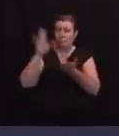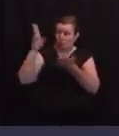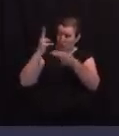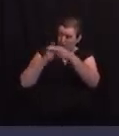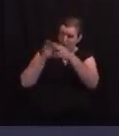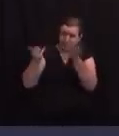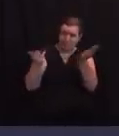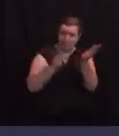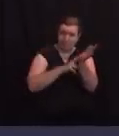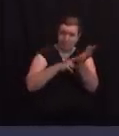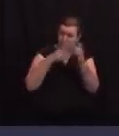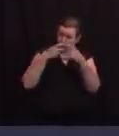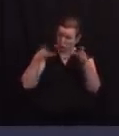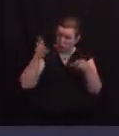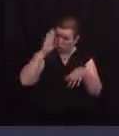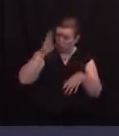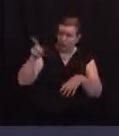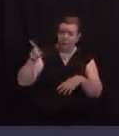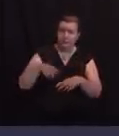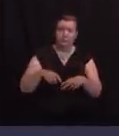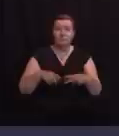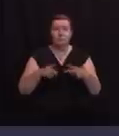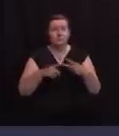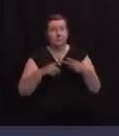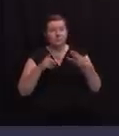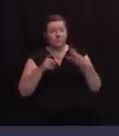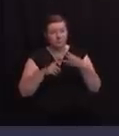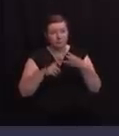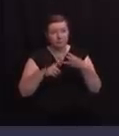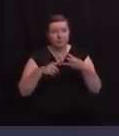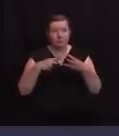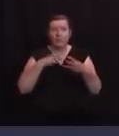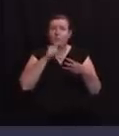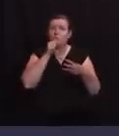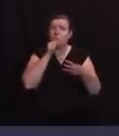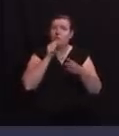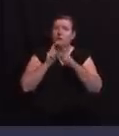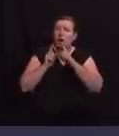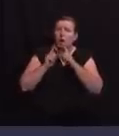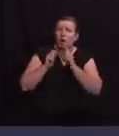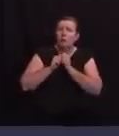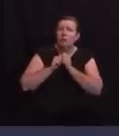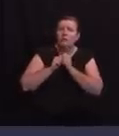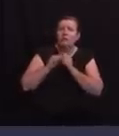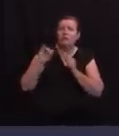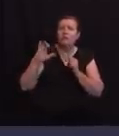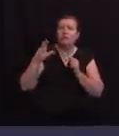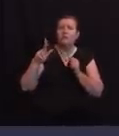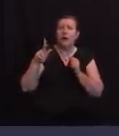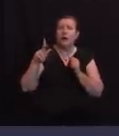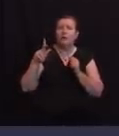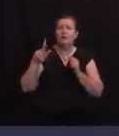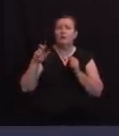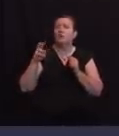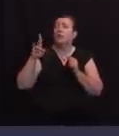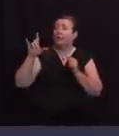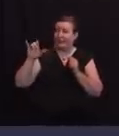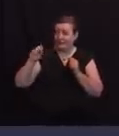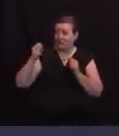Next, what did you and Jack Cheddarelli discuss during your private conversation at yesterday's NJBIA event? We were talking about